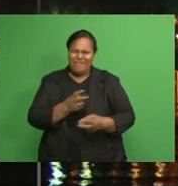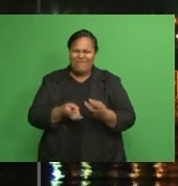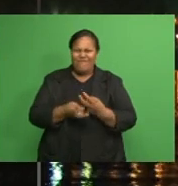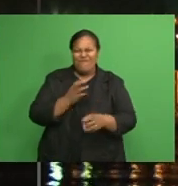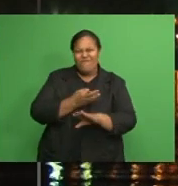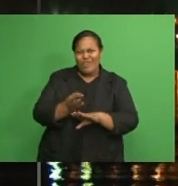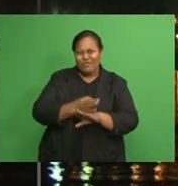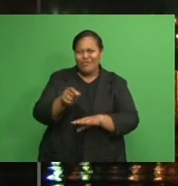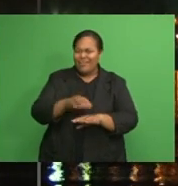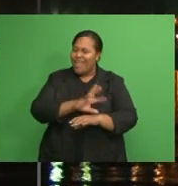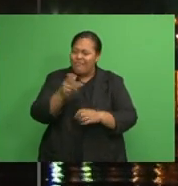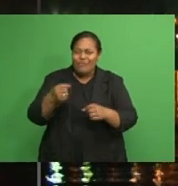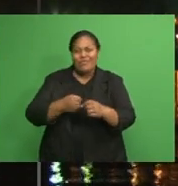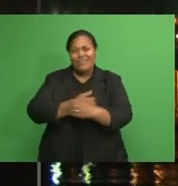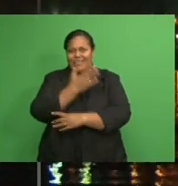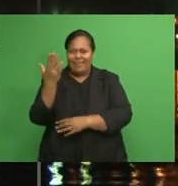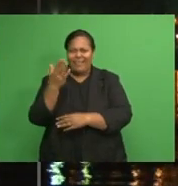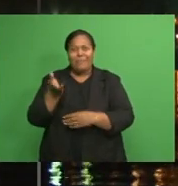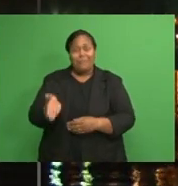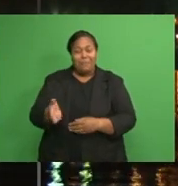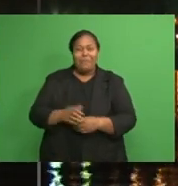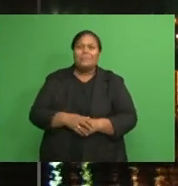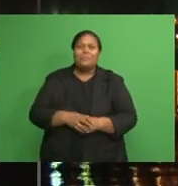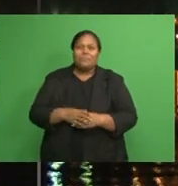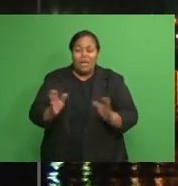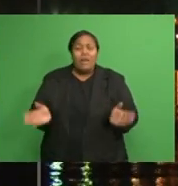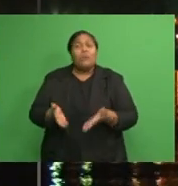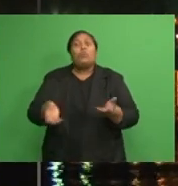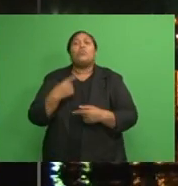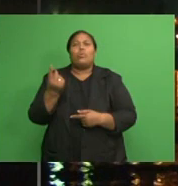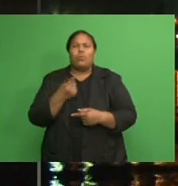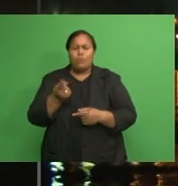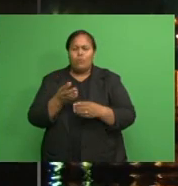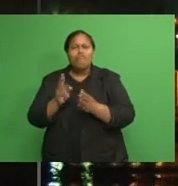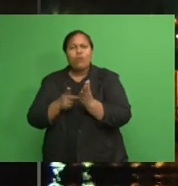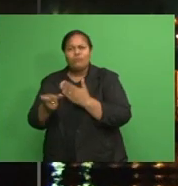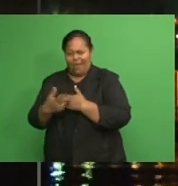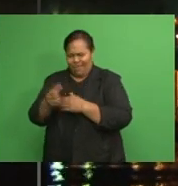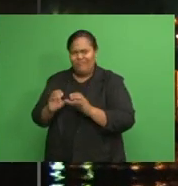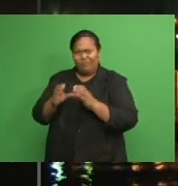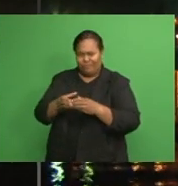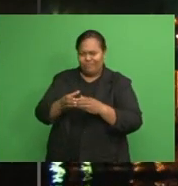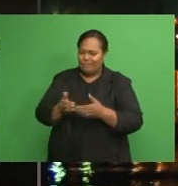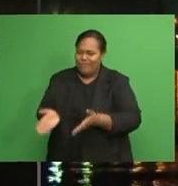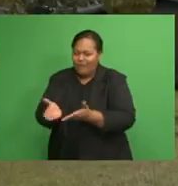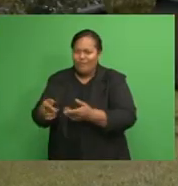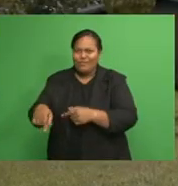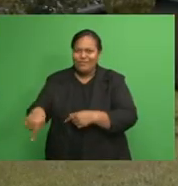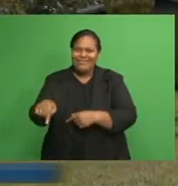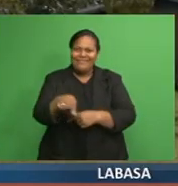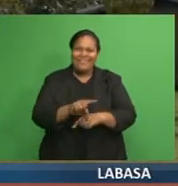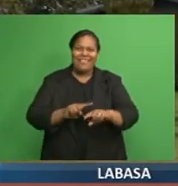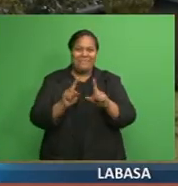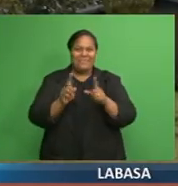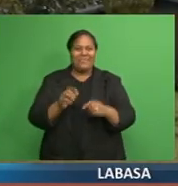Adventist Development and Relief Agency's Wakarawai Fiji Pro-Resilience Project. Eleanor Trangaivu has more. Tambia